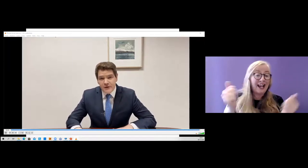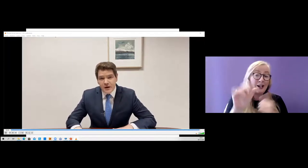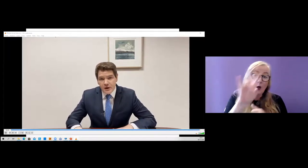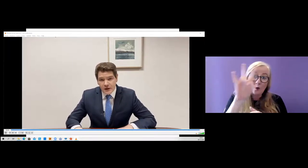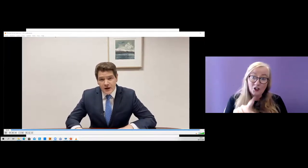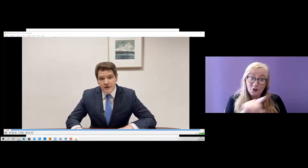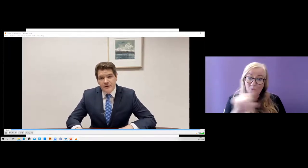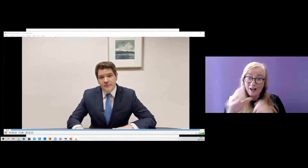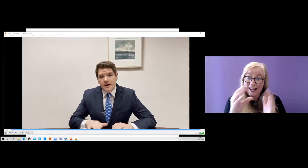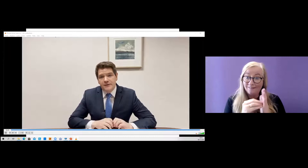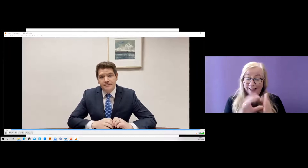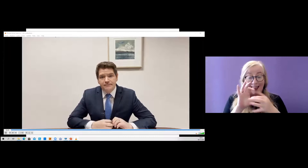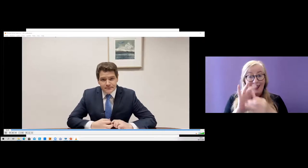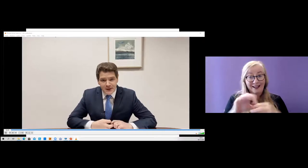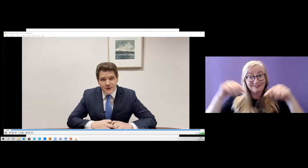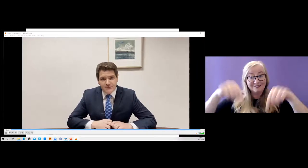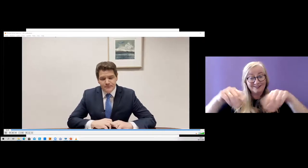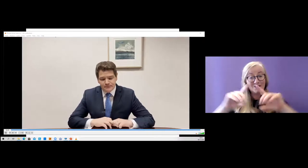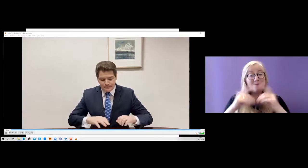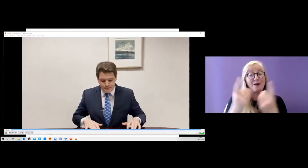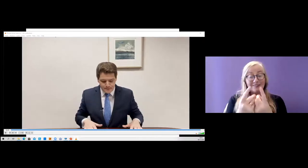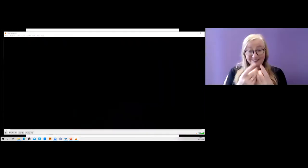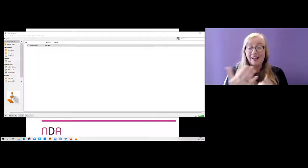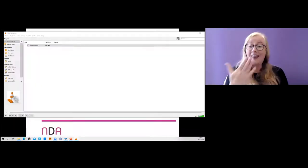have regarding our department. Thank you.